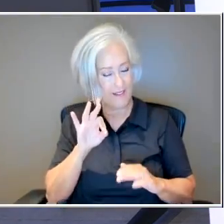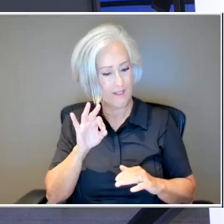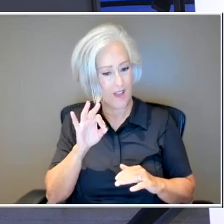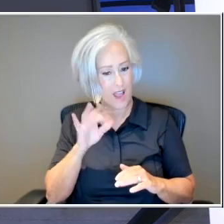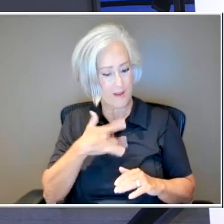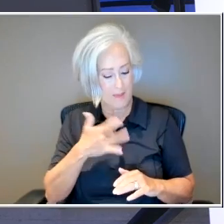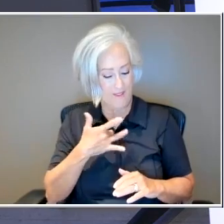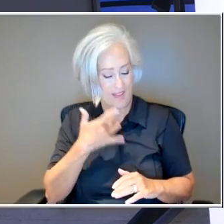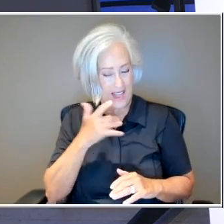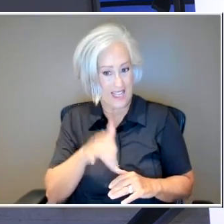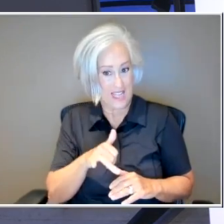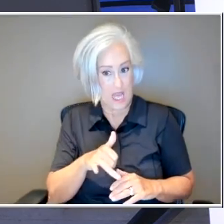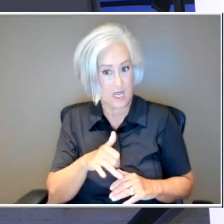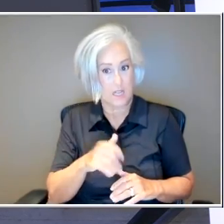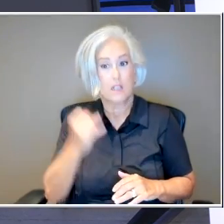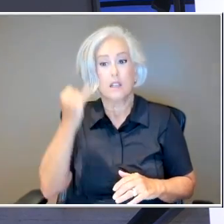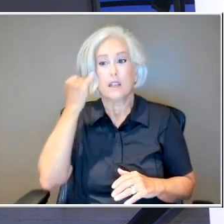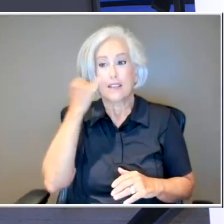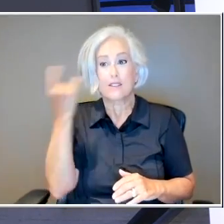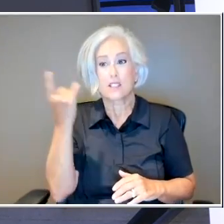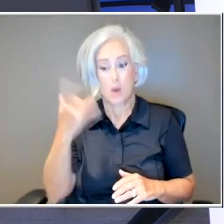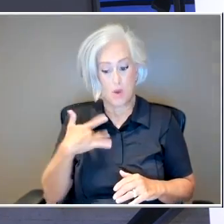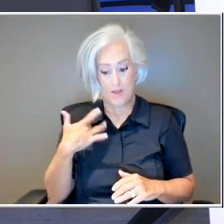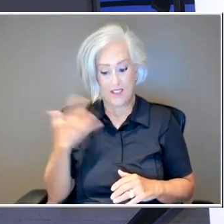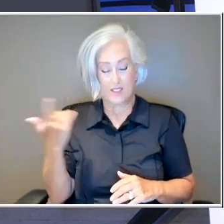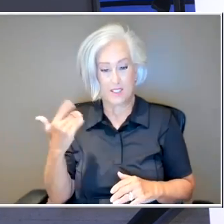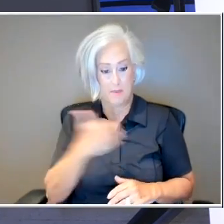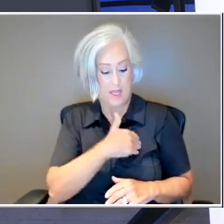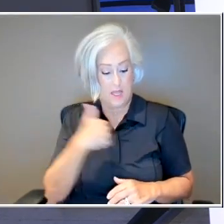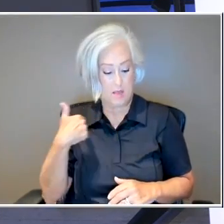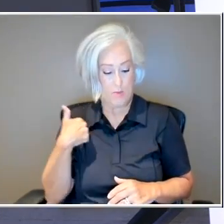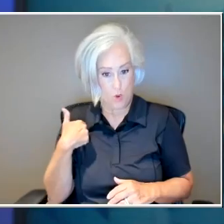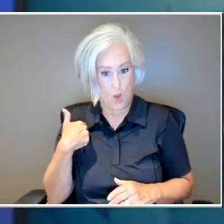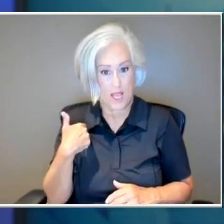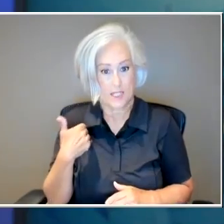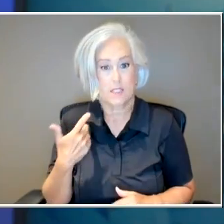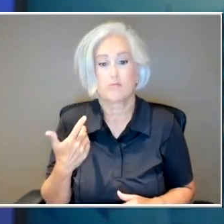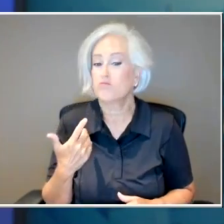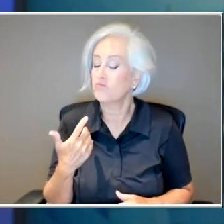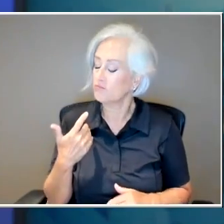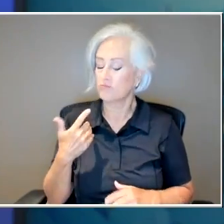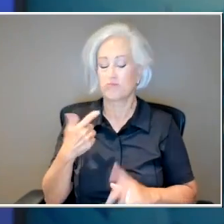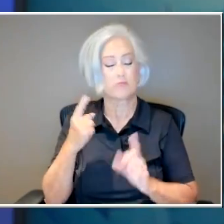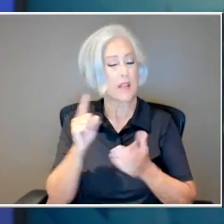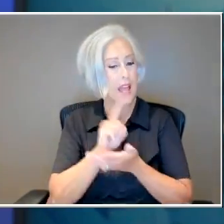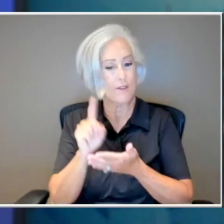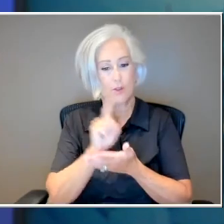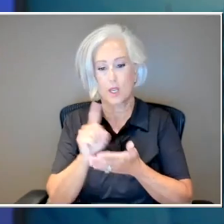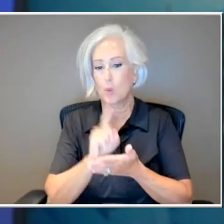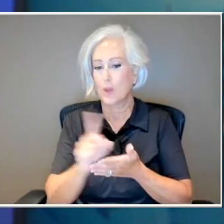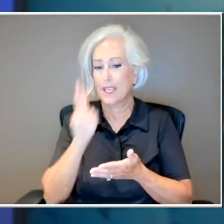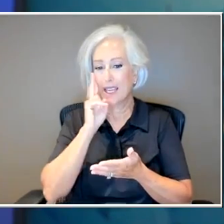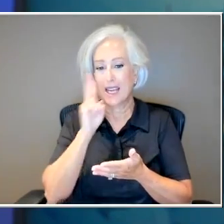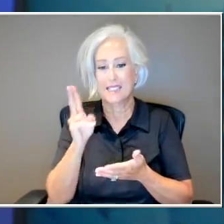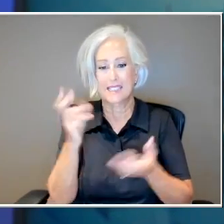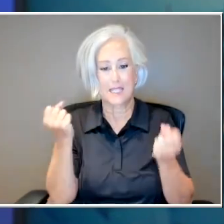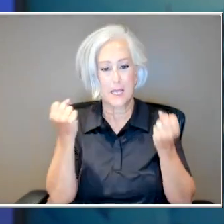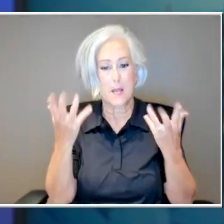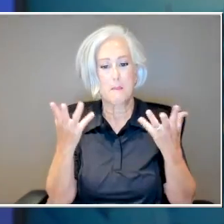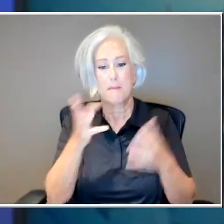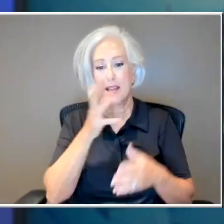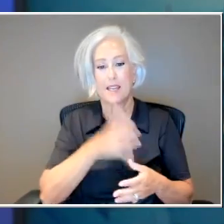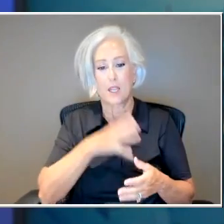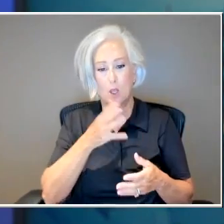suspicious lump in your breast, it's pretty common. So every week I see many women coming in for large